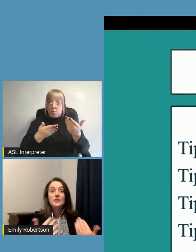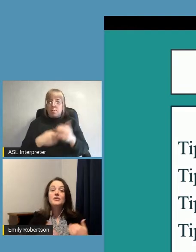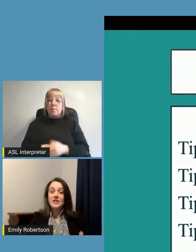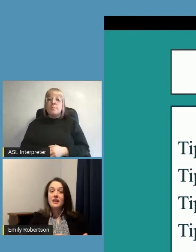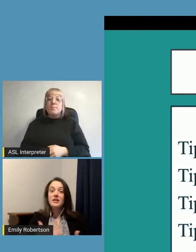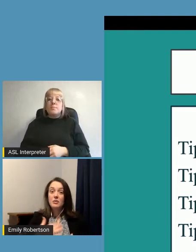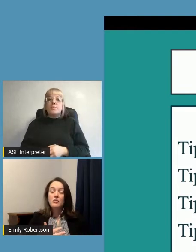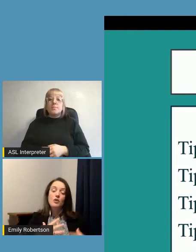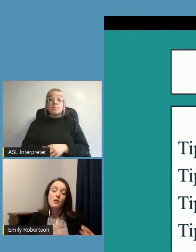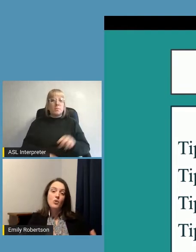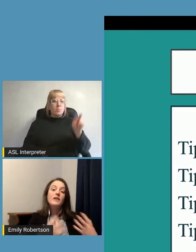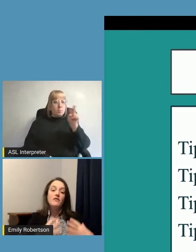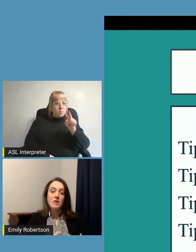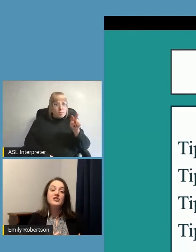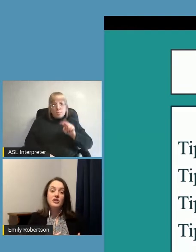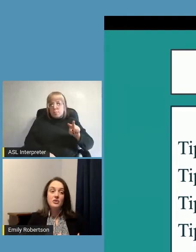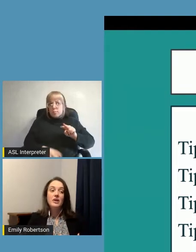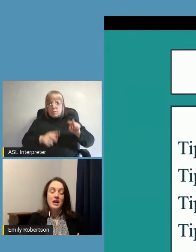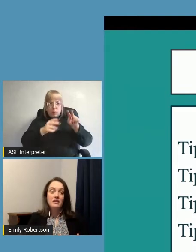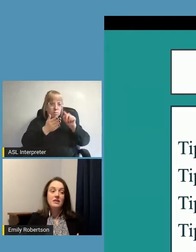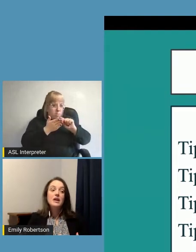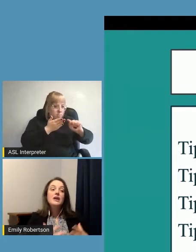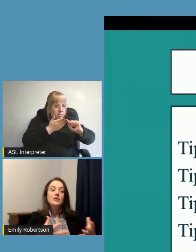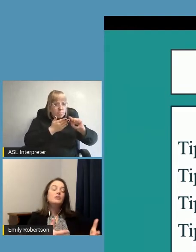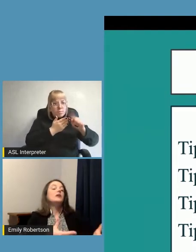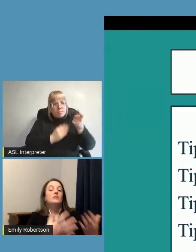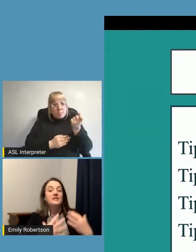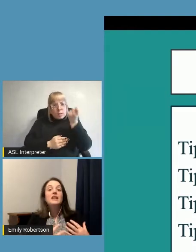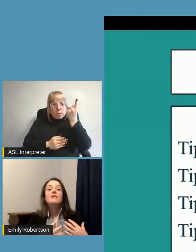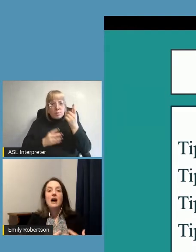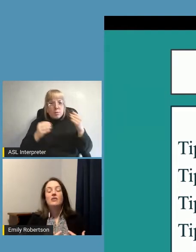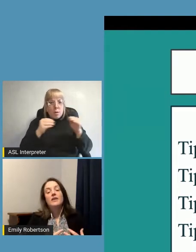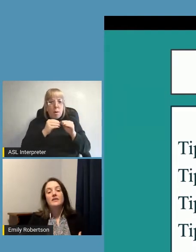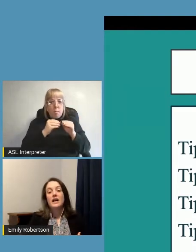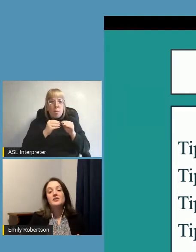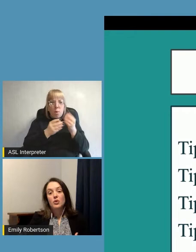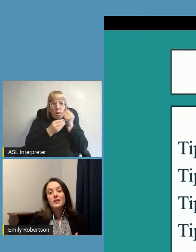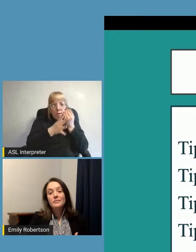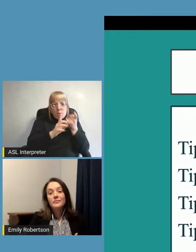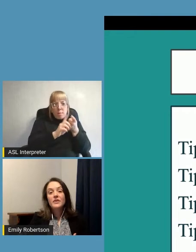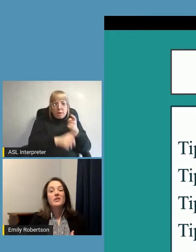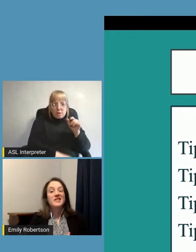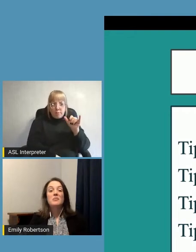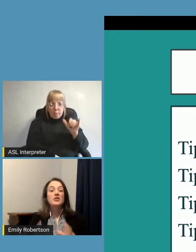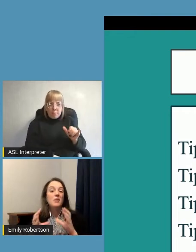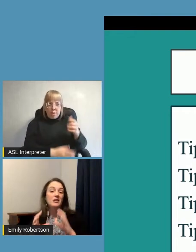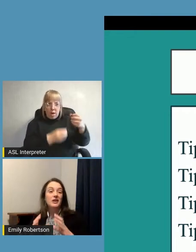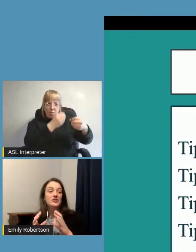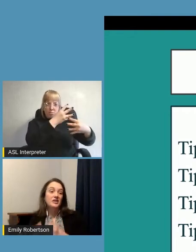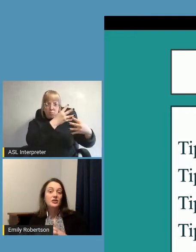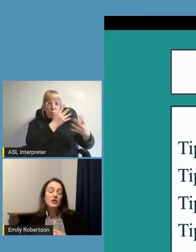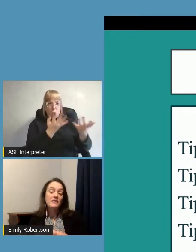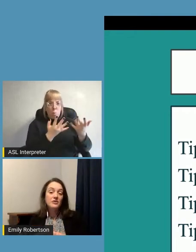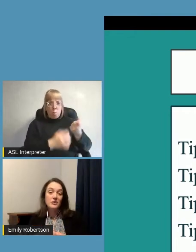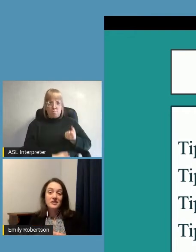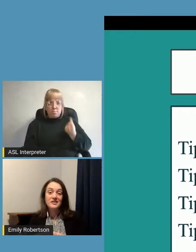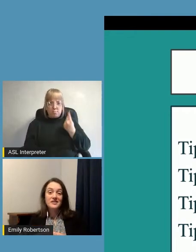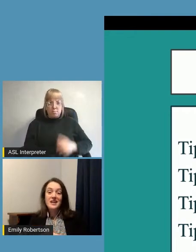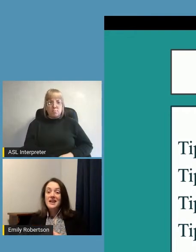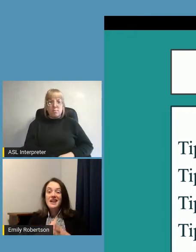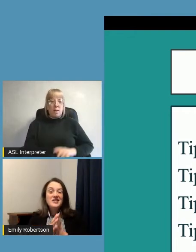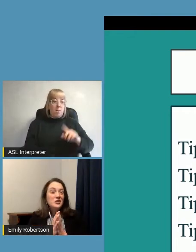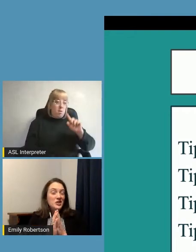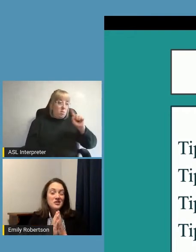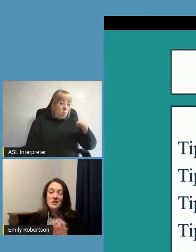and understand a little bit more about what information you can receive out of that dashboard. For example, you might look at just your traffic